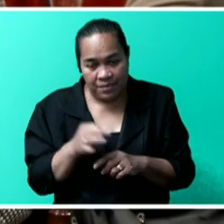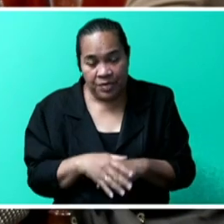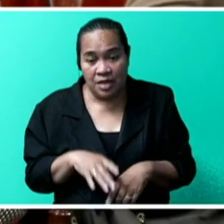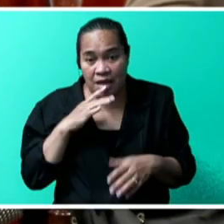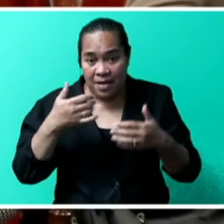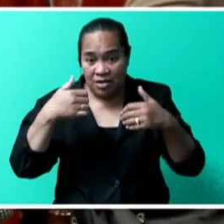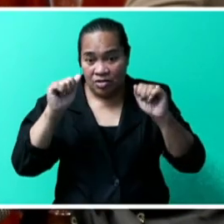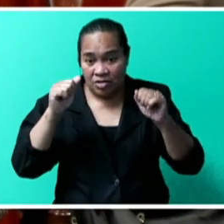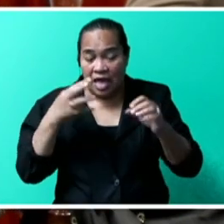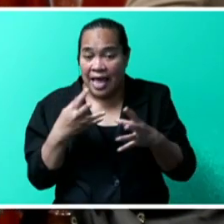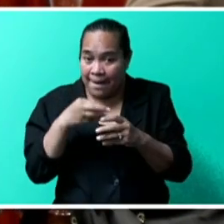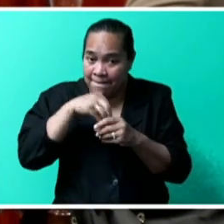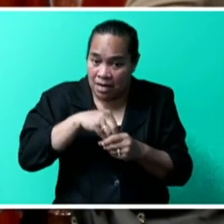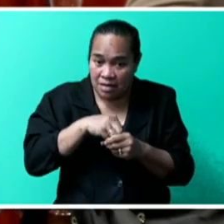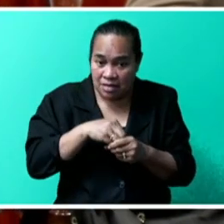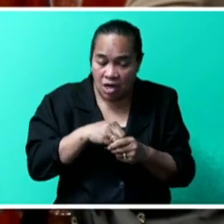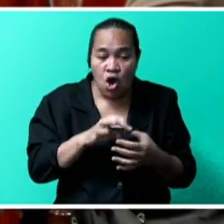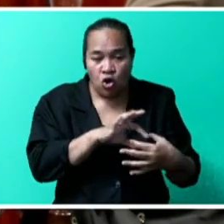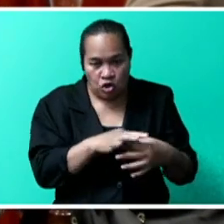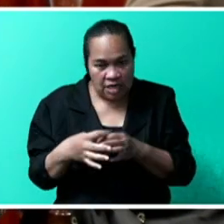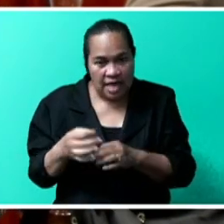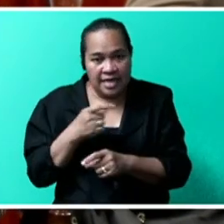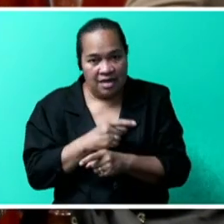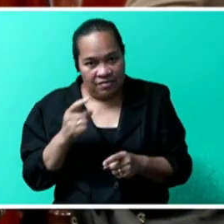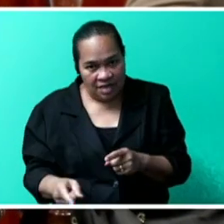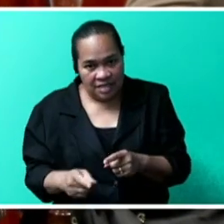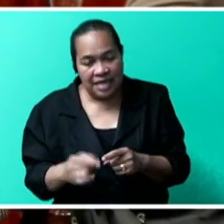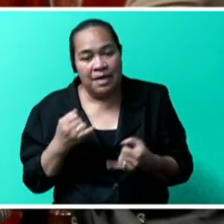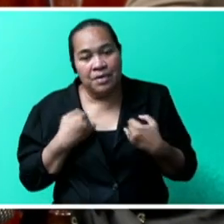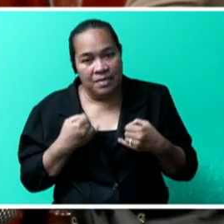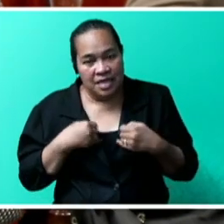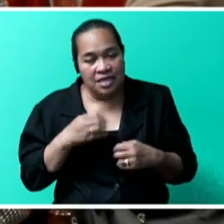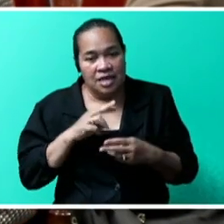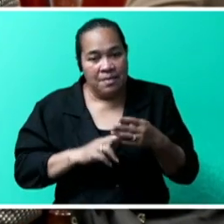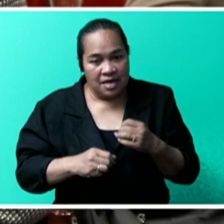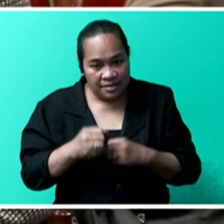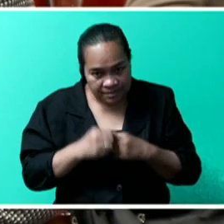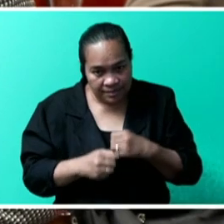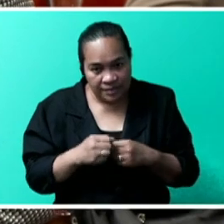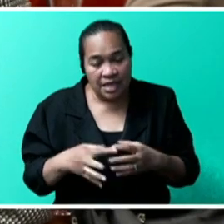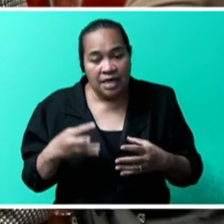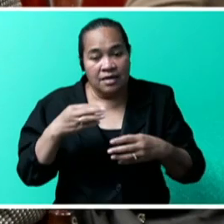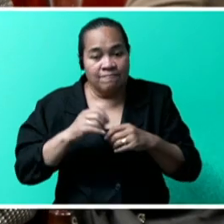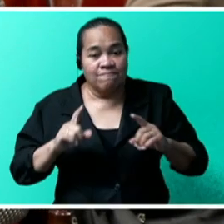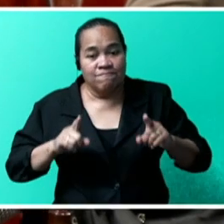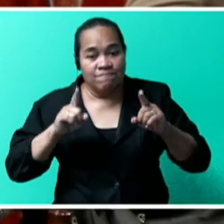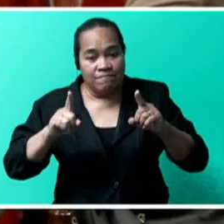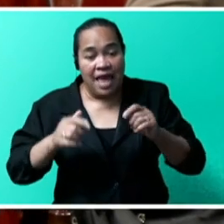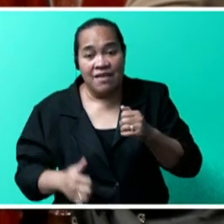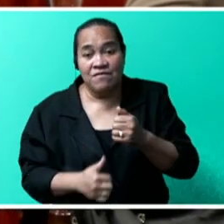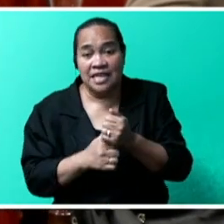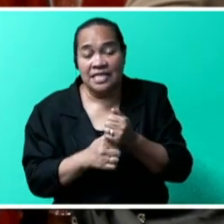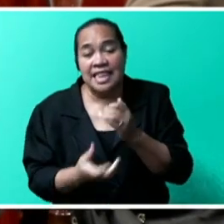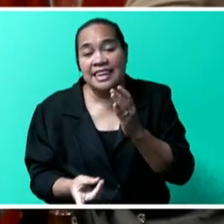involve embedding coordinated governance and implementation mechanisms, improving interagency alignment, and advancing digital